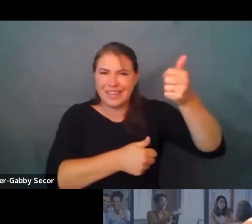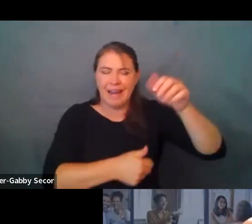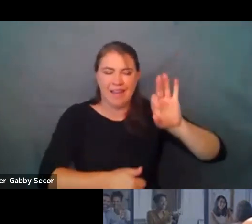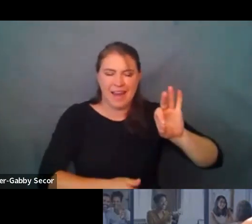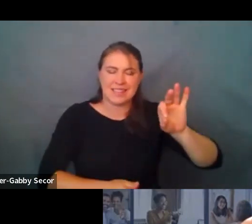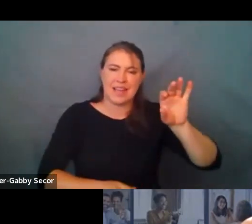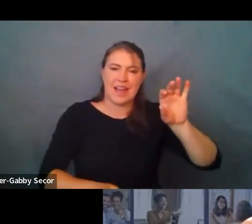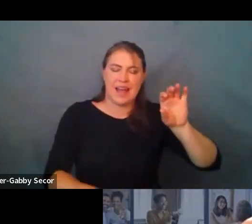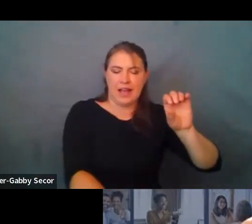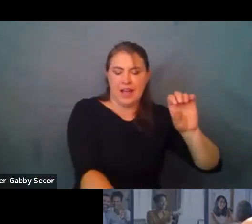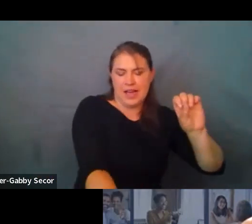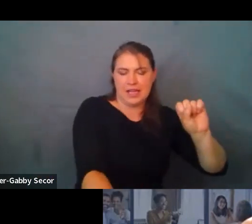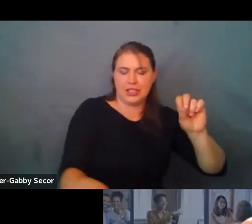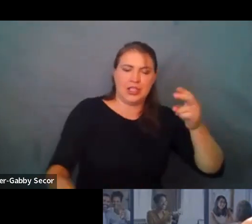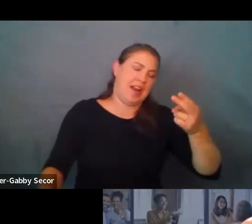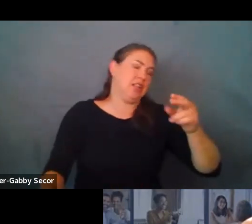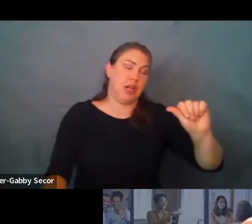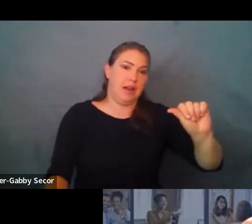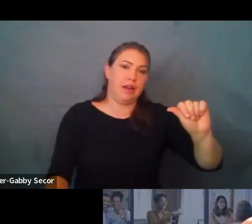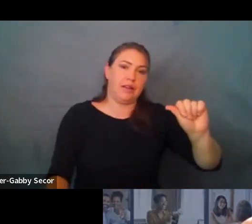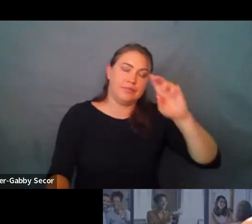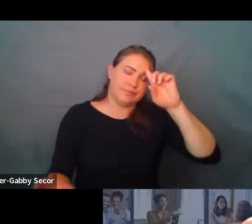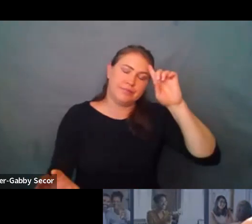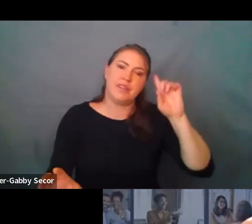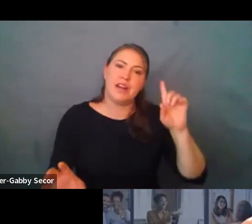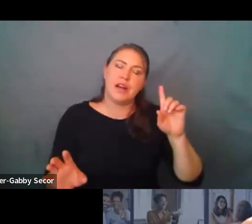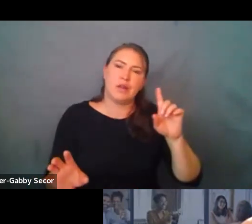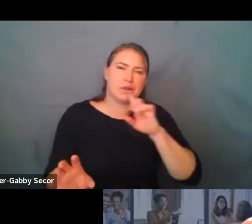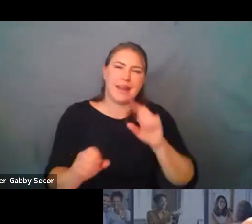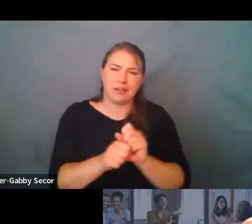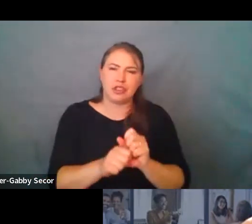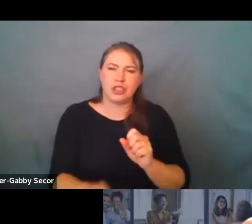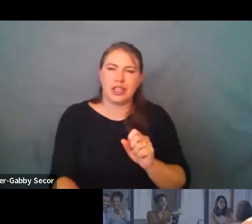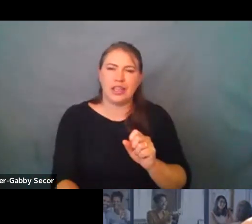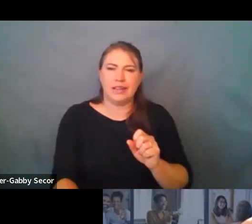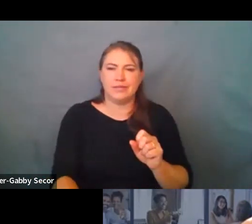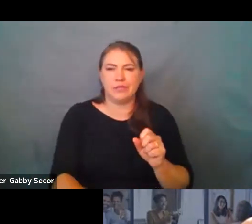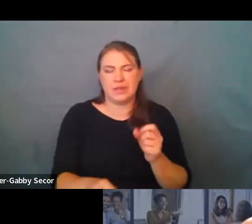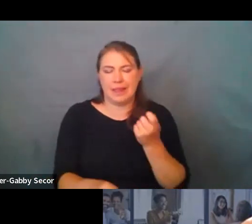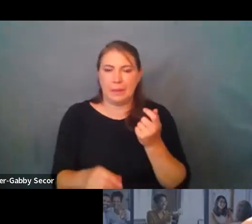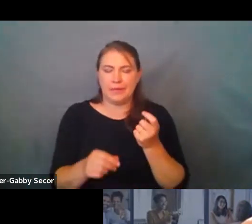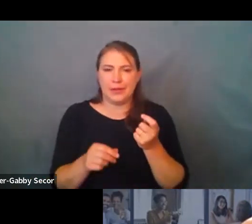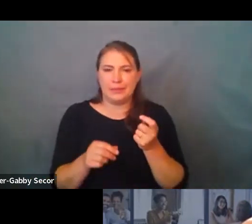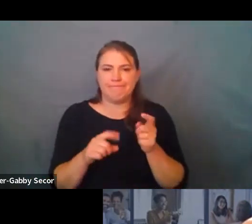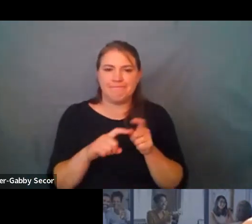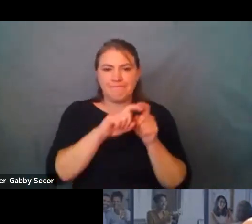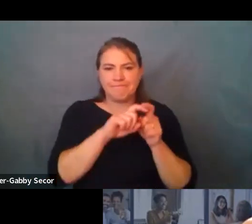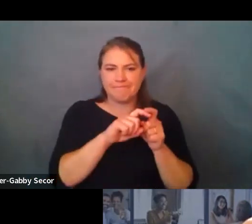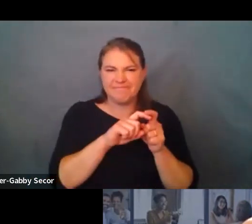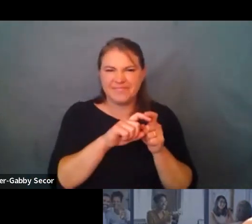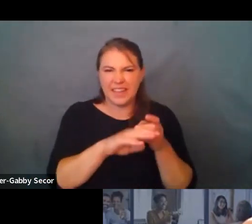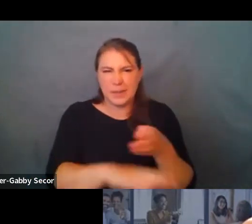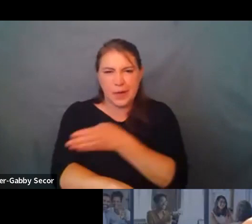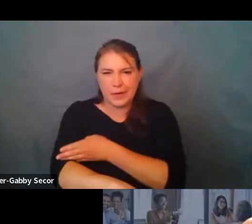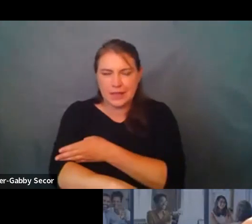a supplemental voluntary part of the IRLA. So now, under the